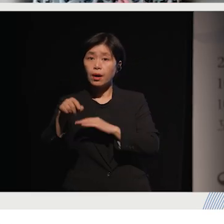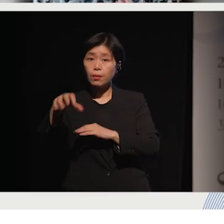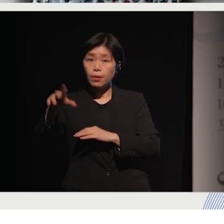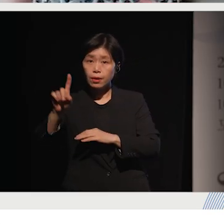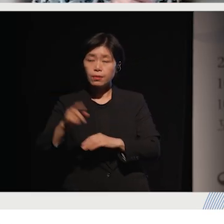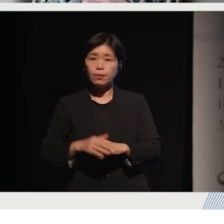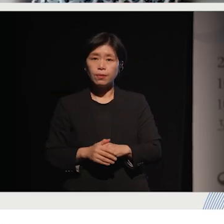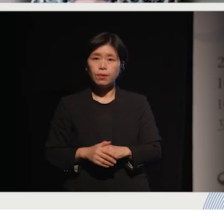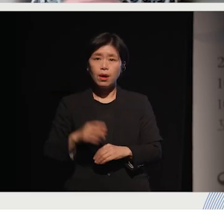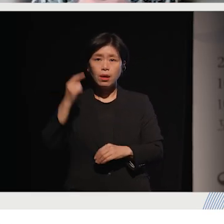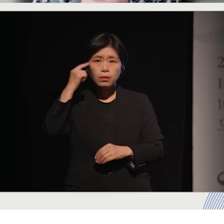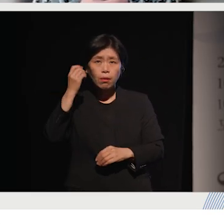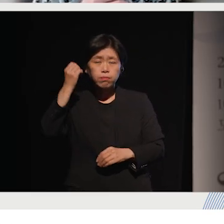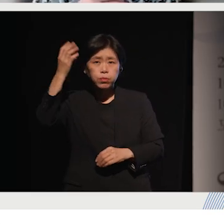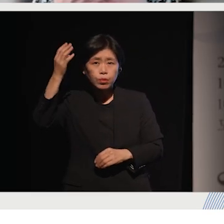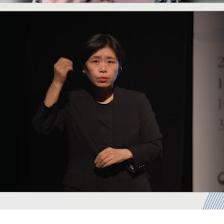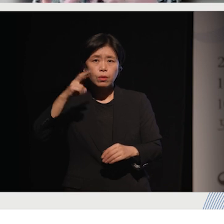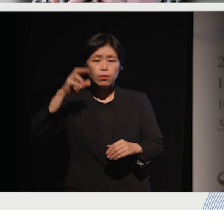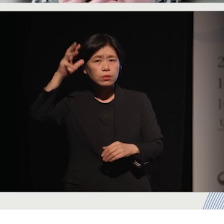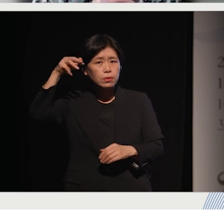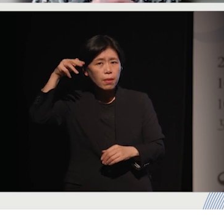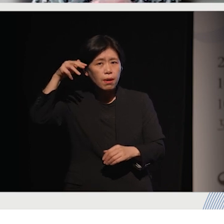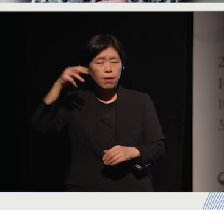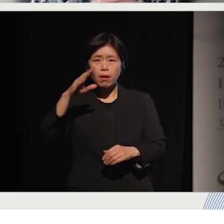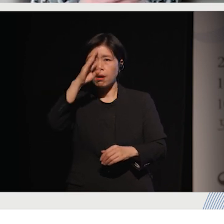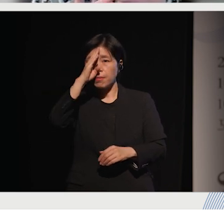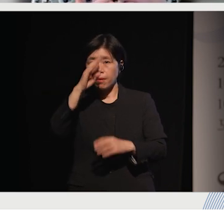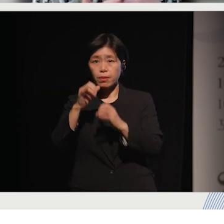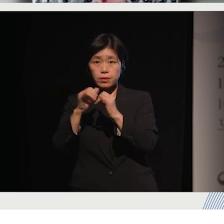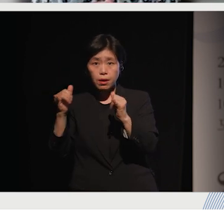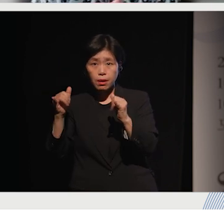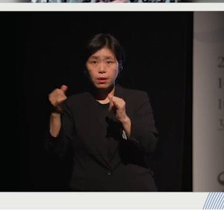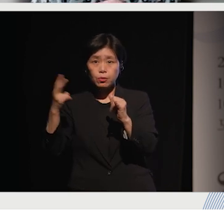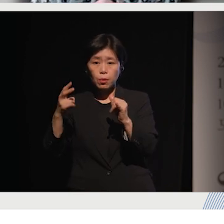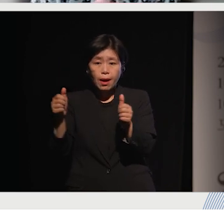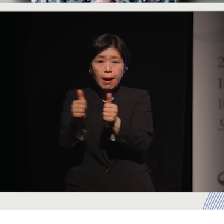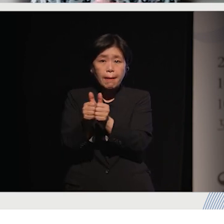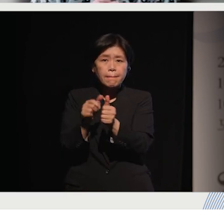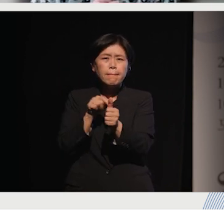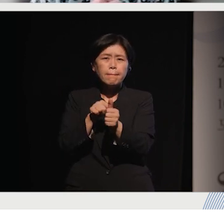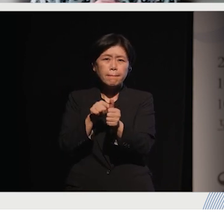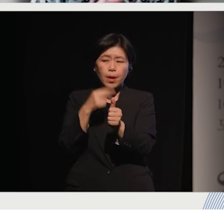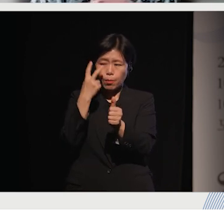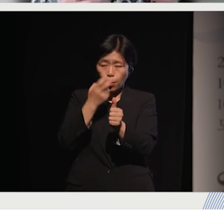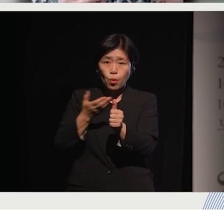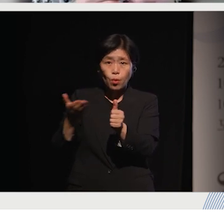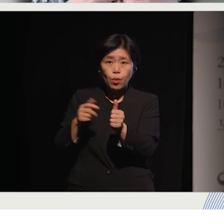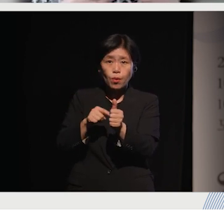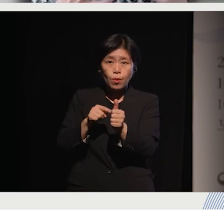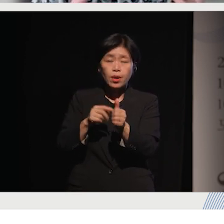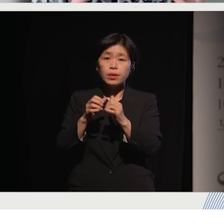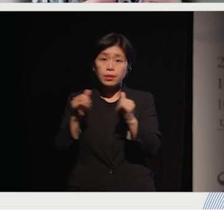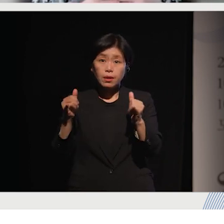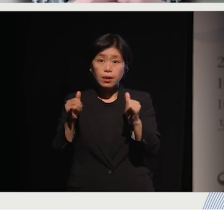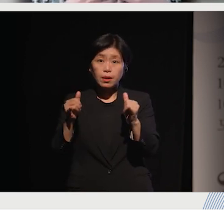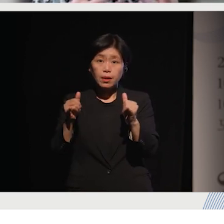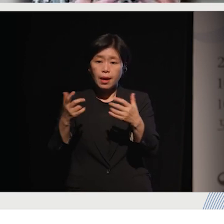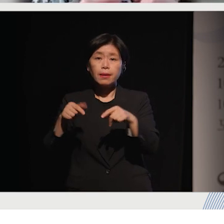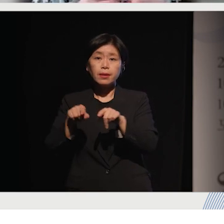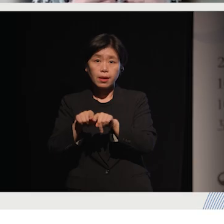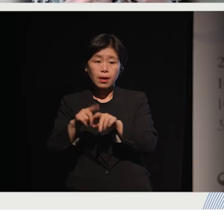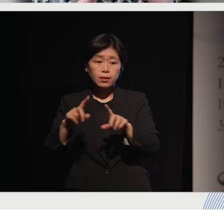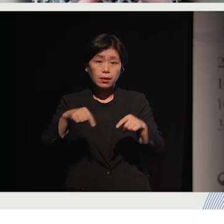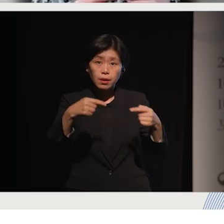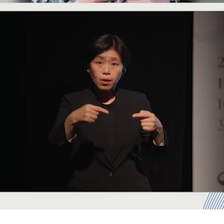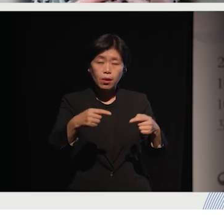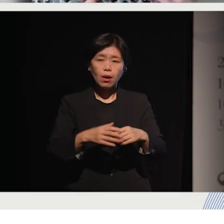loss or dementia and their loved ones, their caregivers, to just be able to spend time together, talking about art or